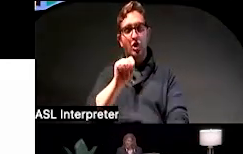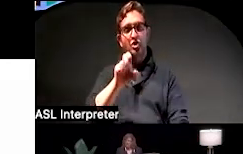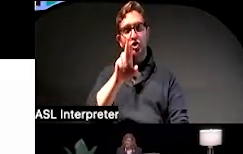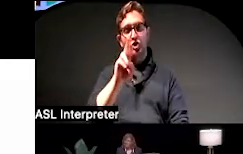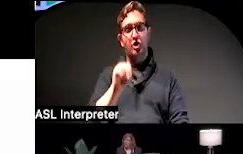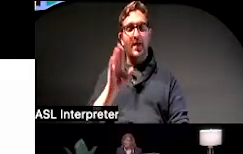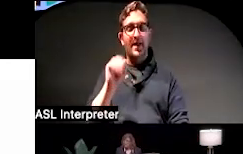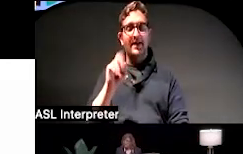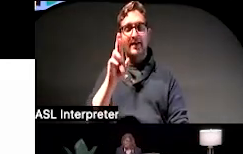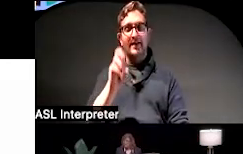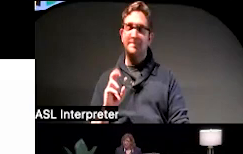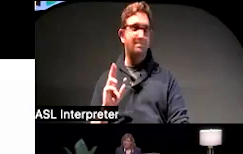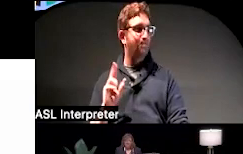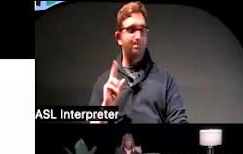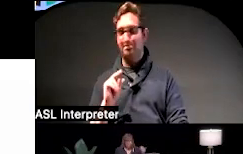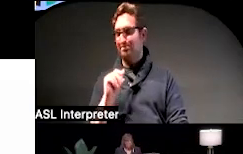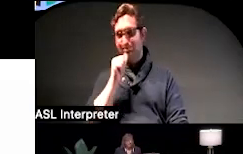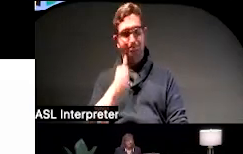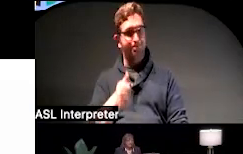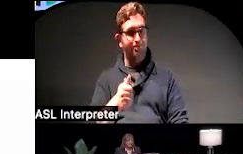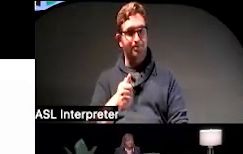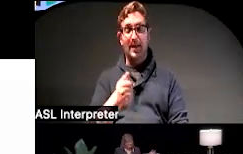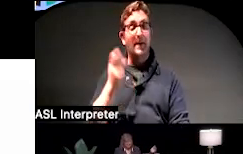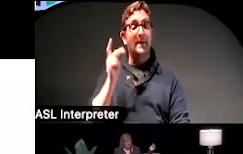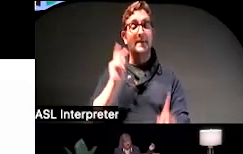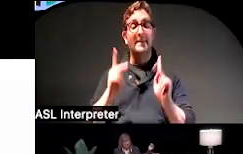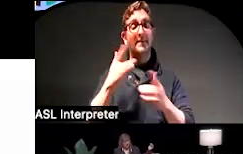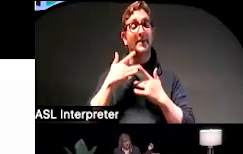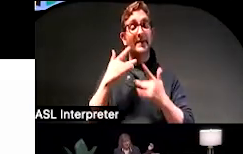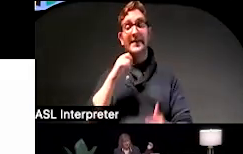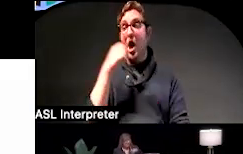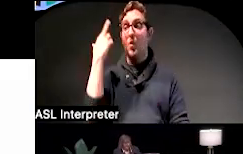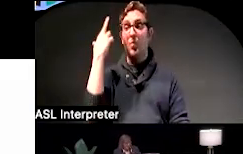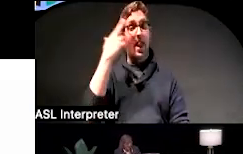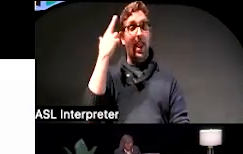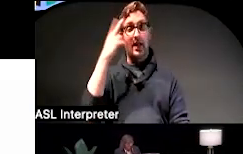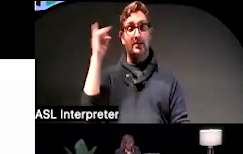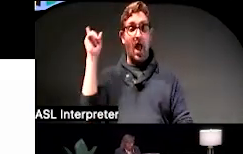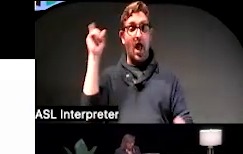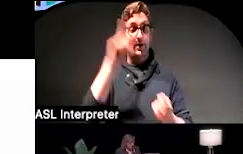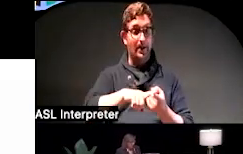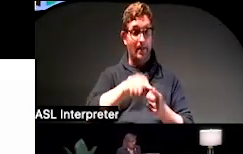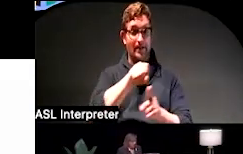is not the case, and they don't realize it until they're in it.